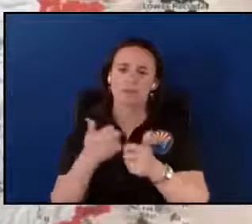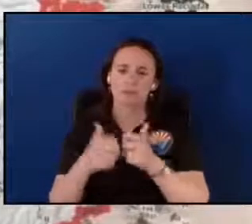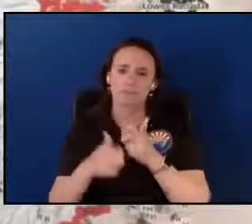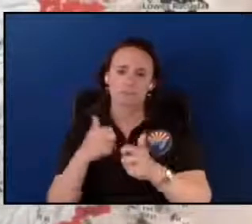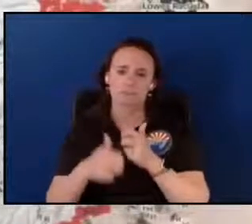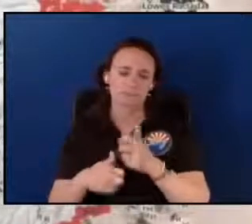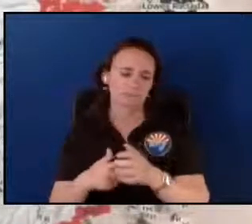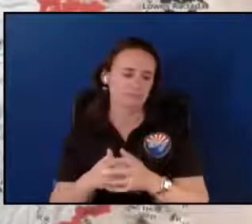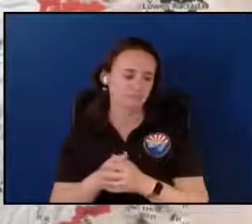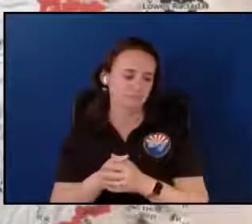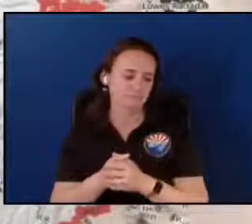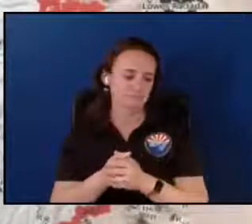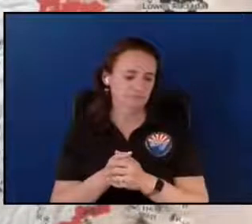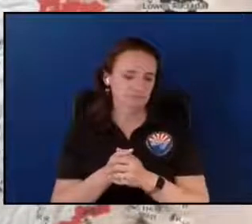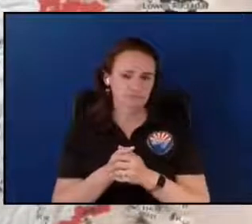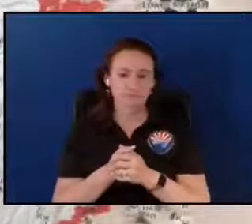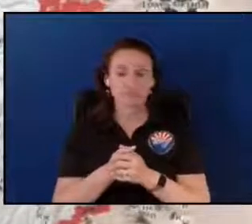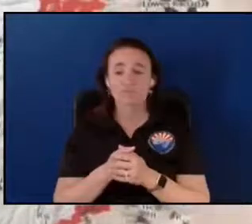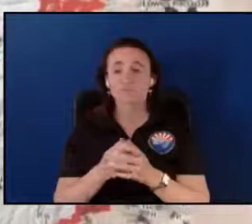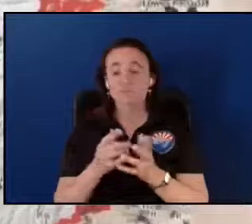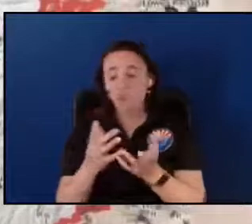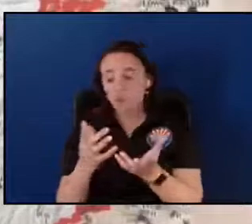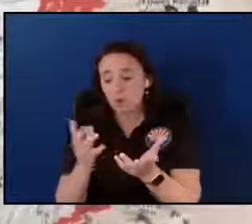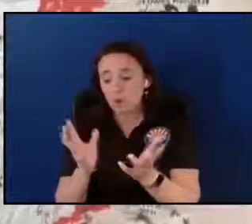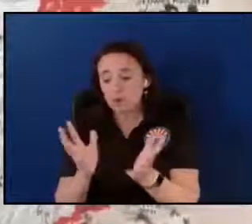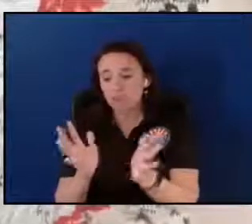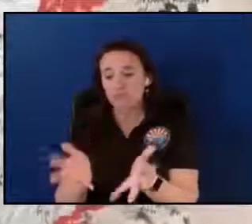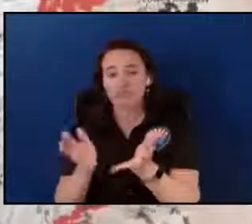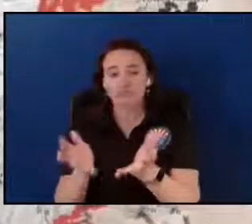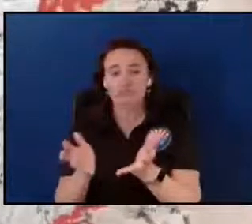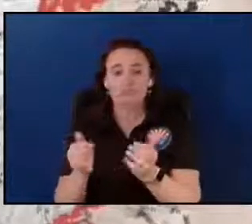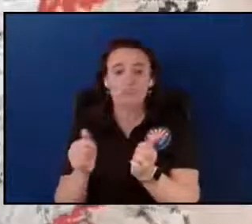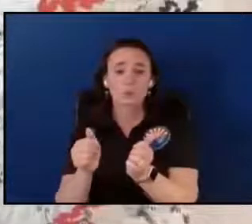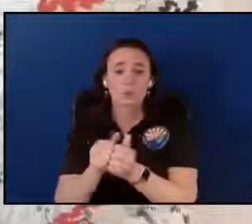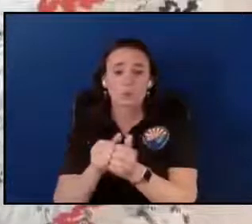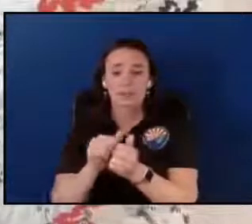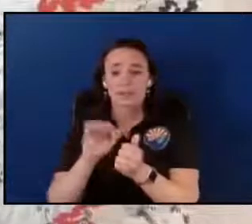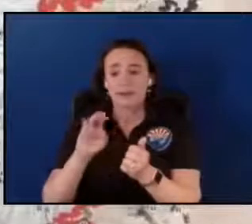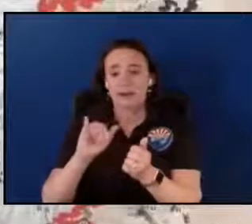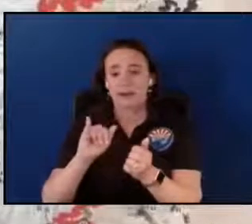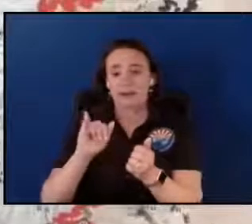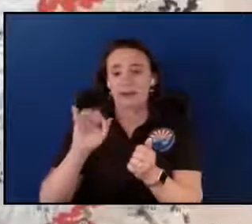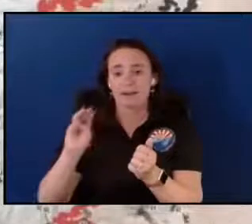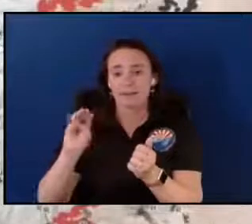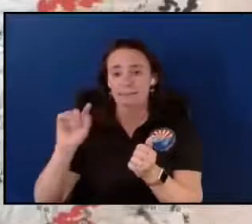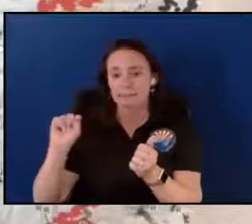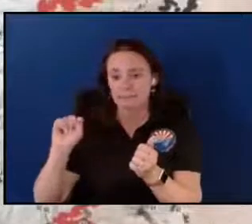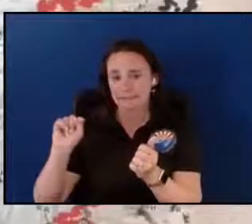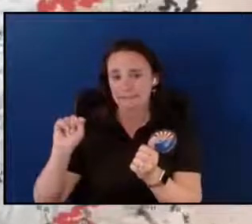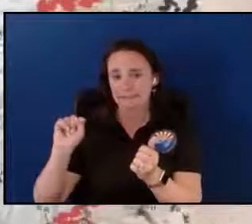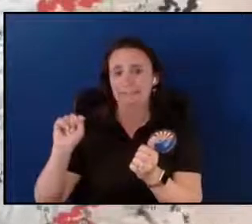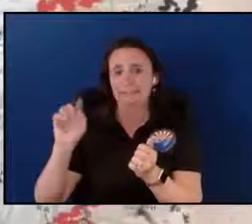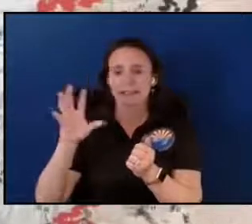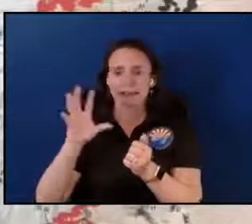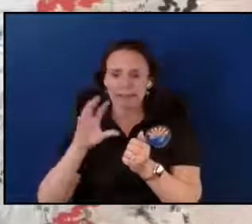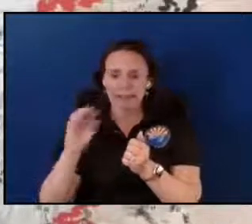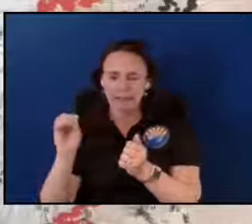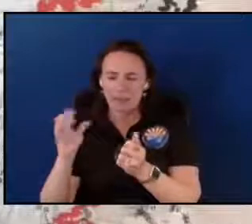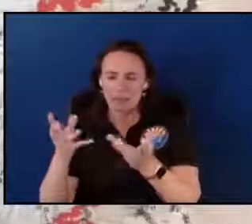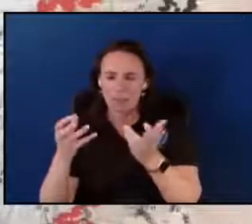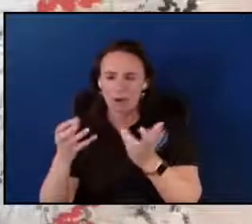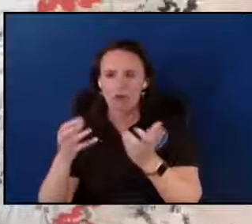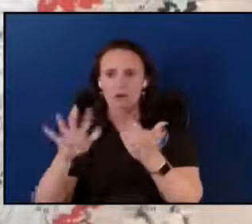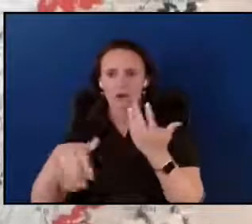in conversation very frequently with the incident management team, and you know, we want to get everybody back in as